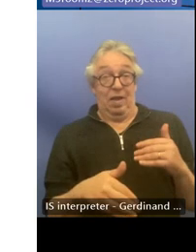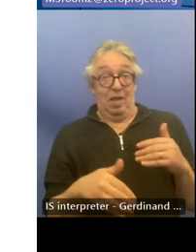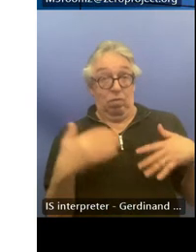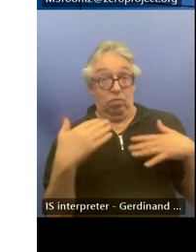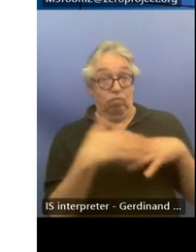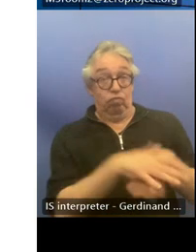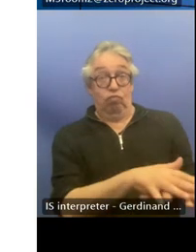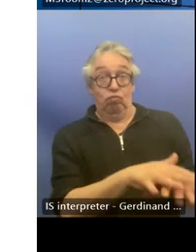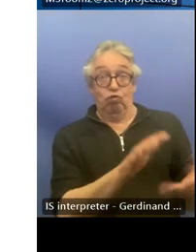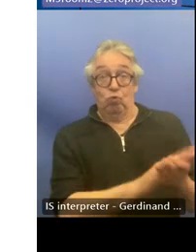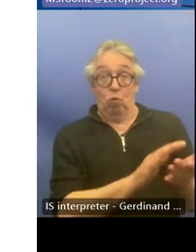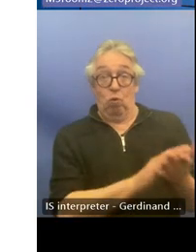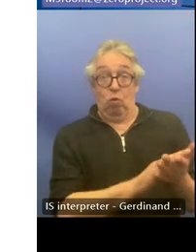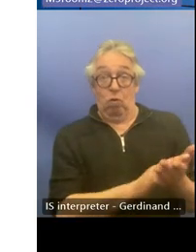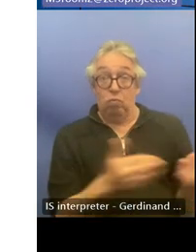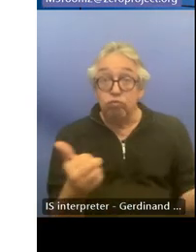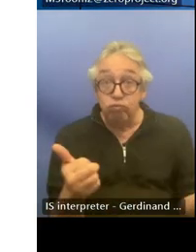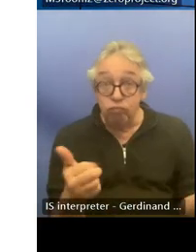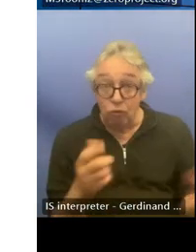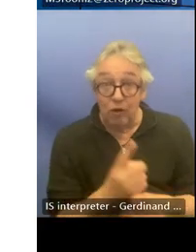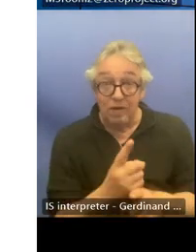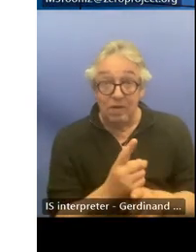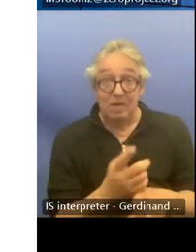Yes? But